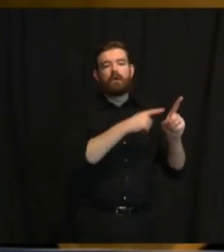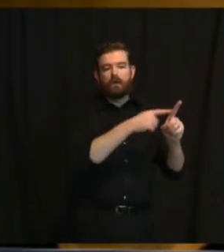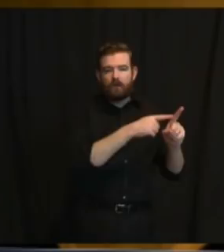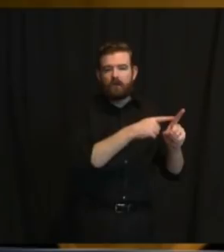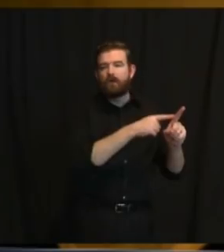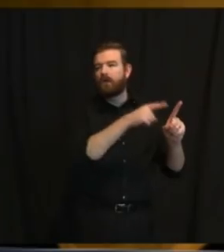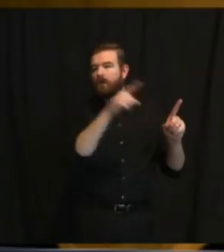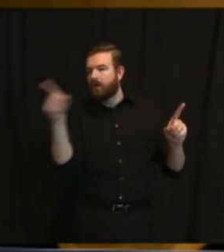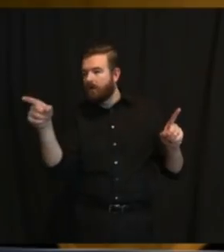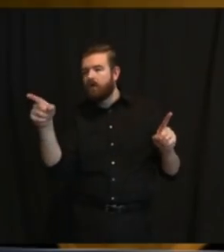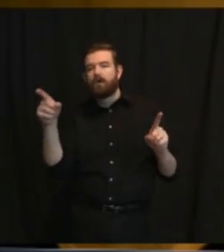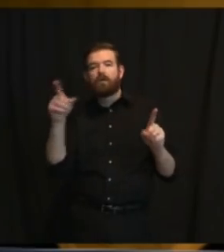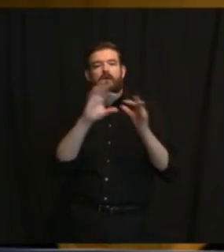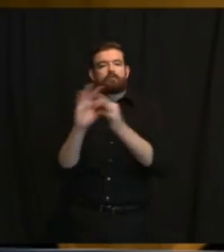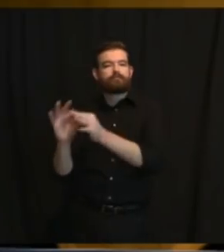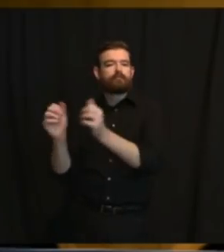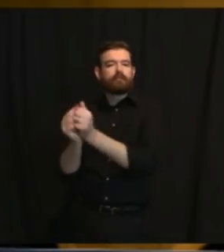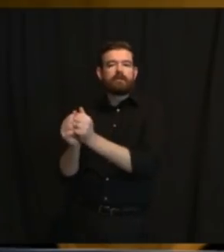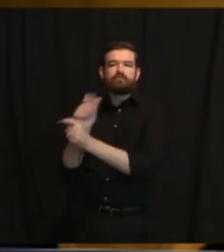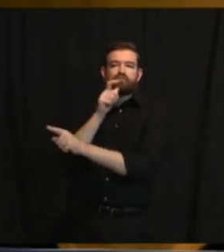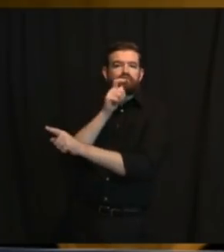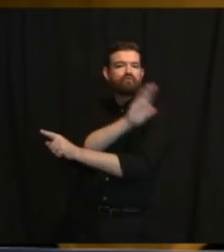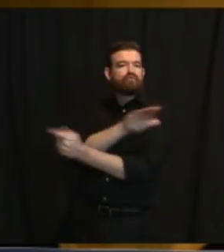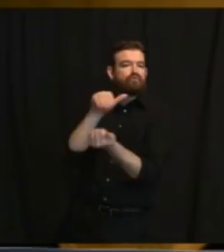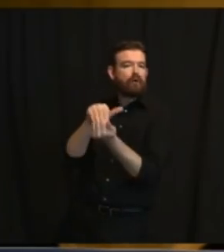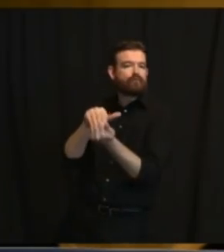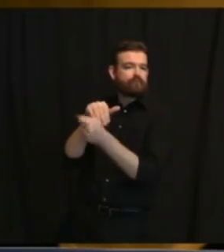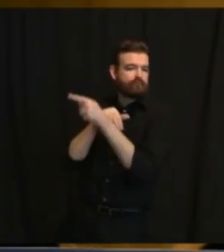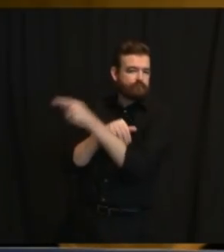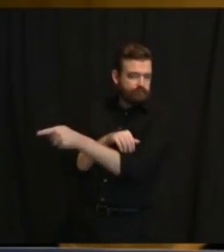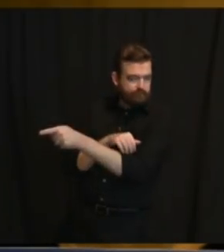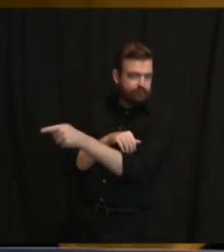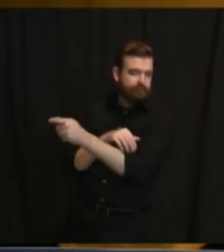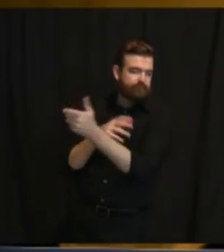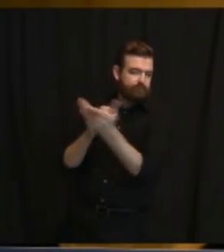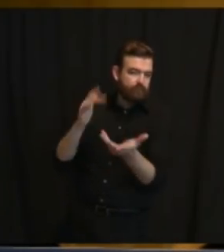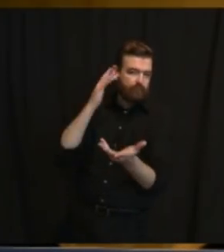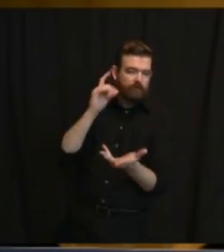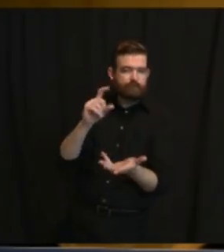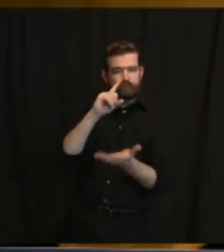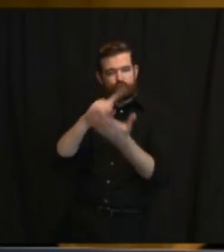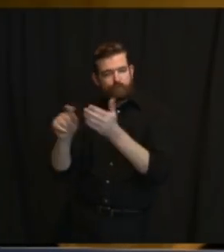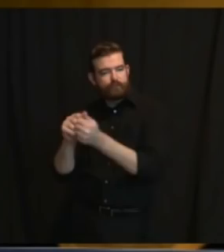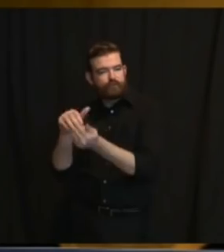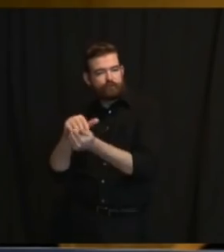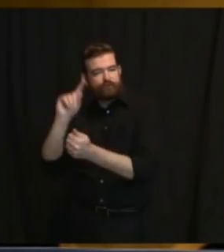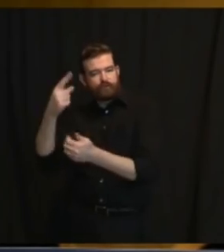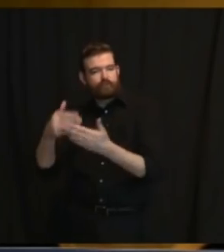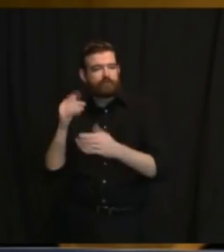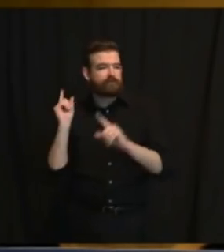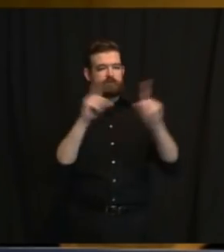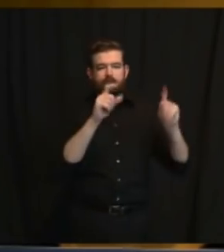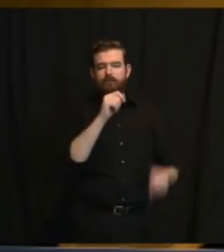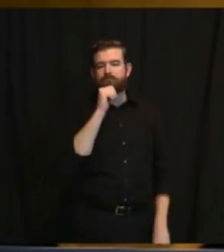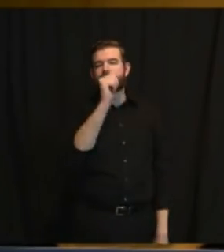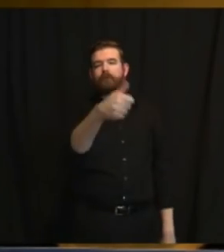in your neighborhood. We just feel that's an important aspect of